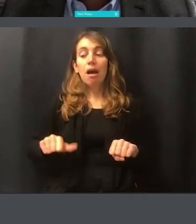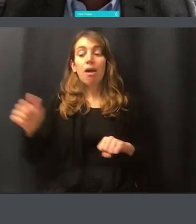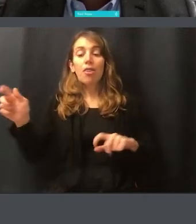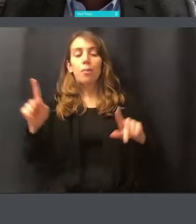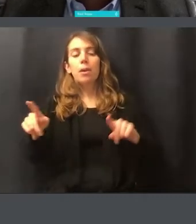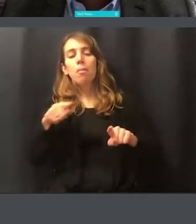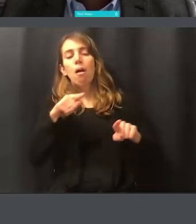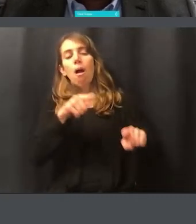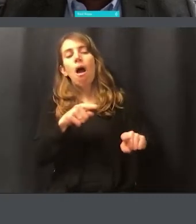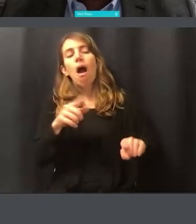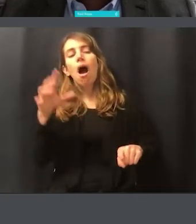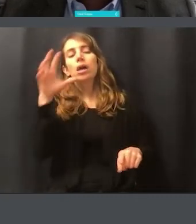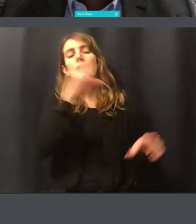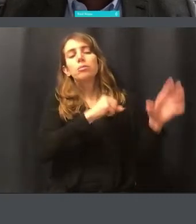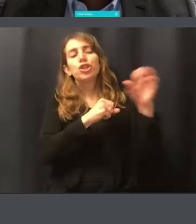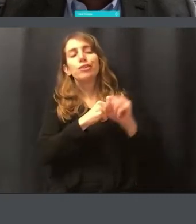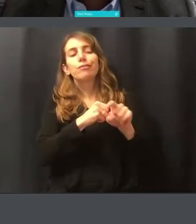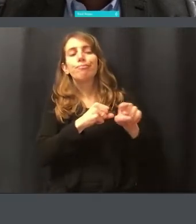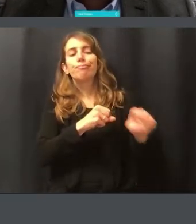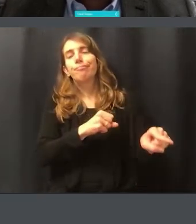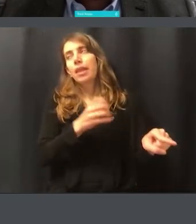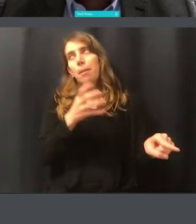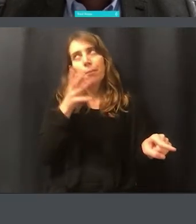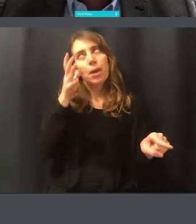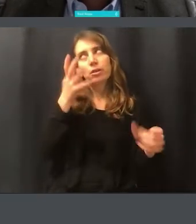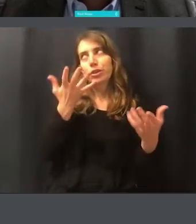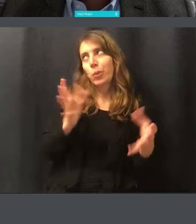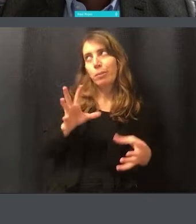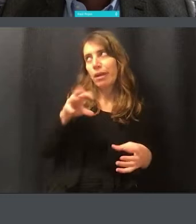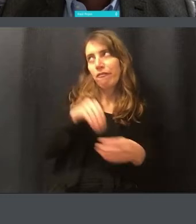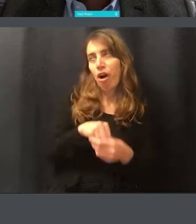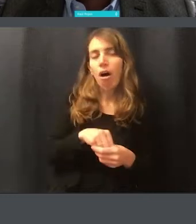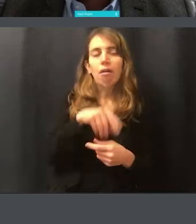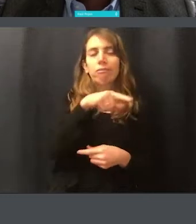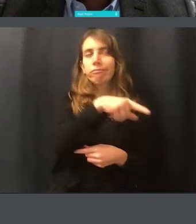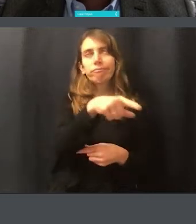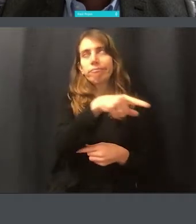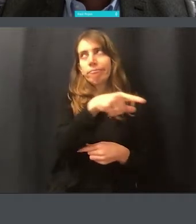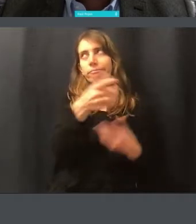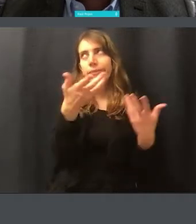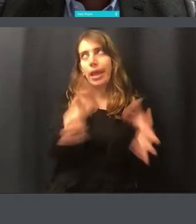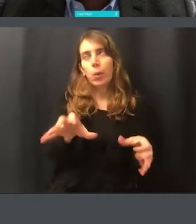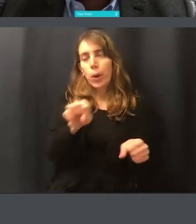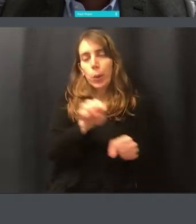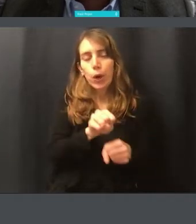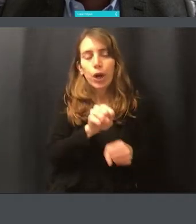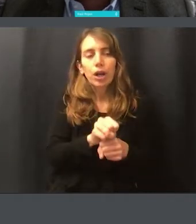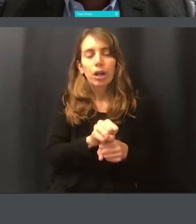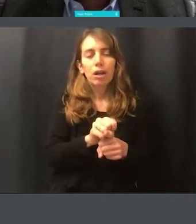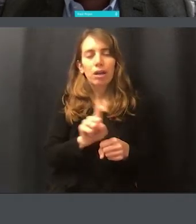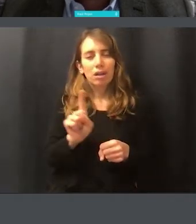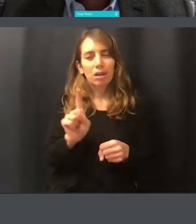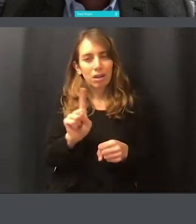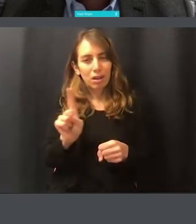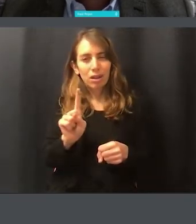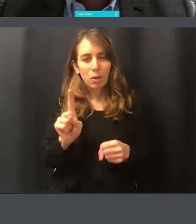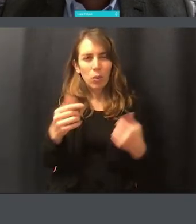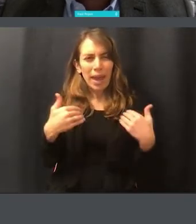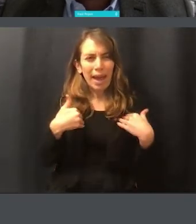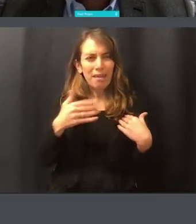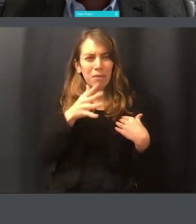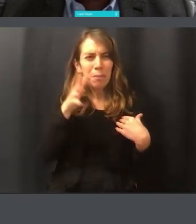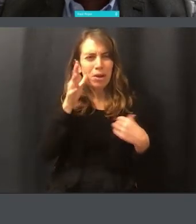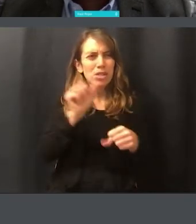because parents don't want to work. And that's not really the case, right? You do have parents who are working year round, and that difference is pretty comparable, right?